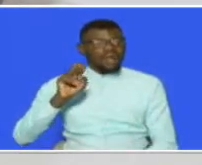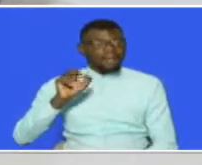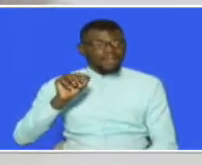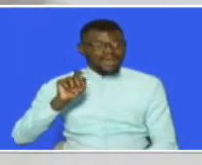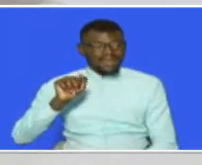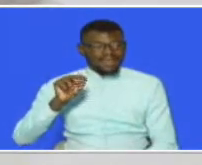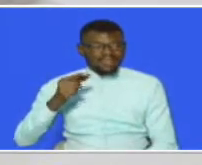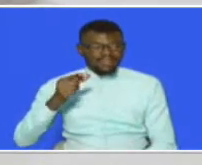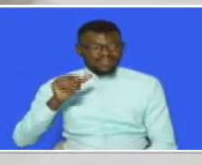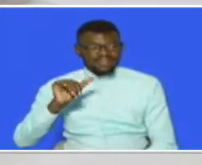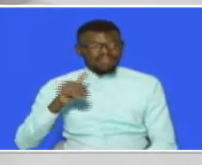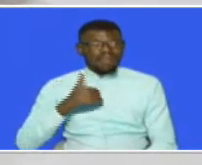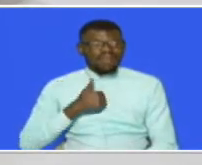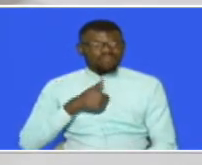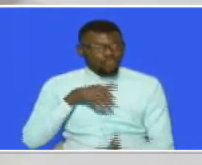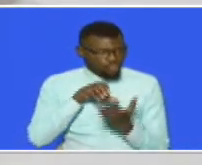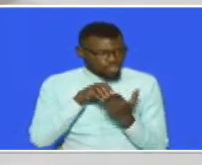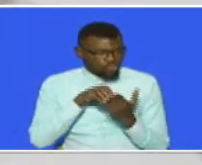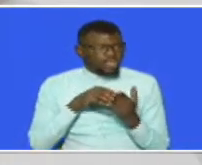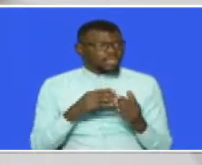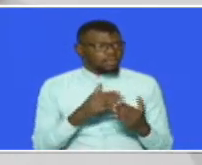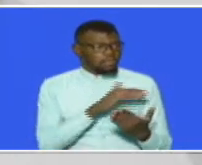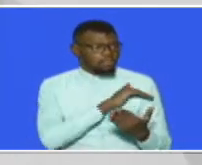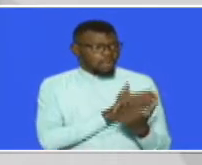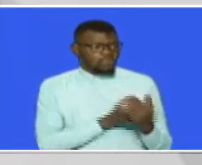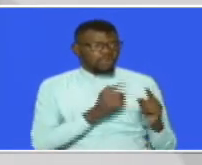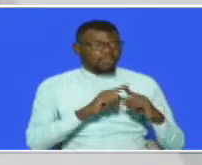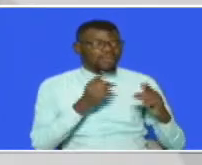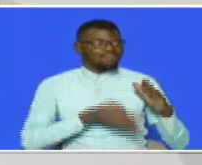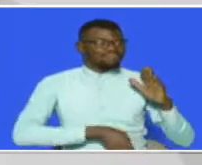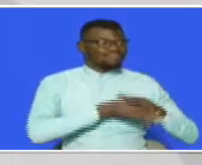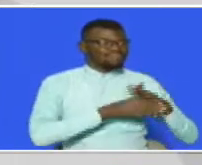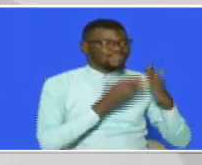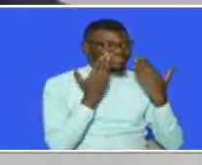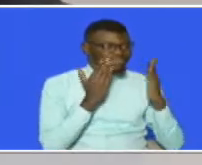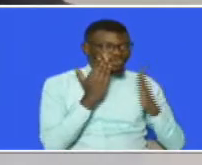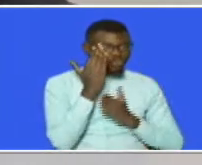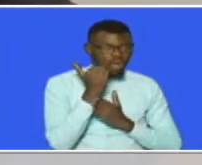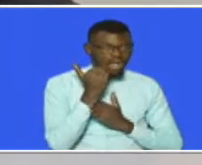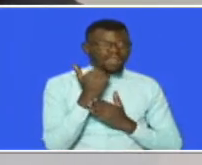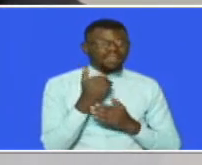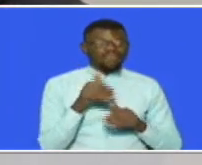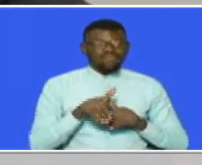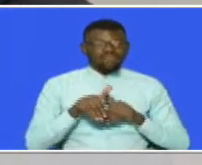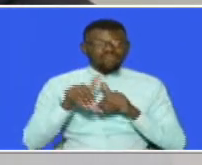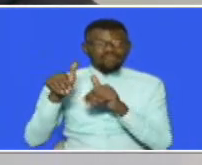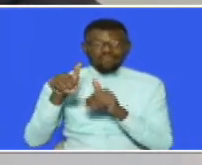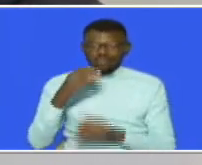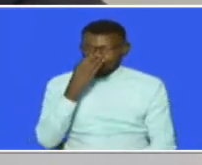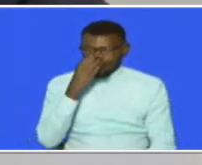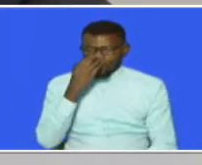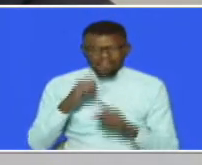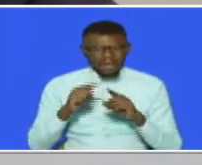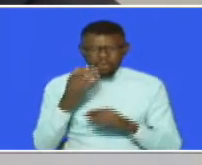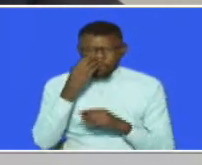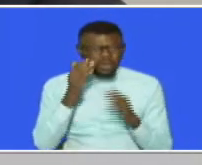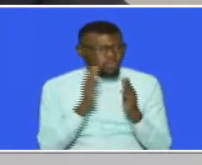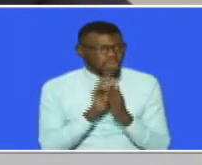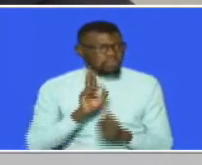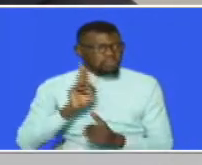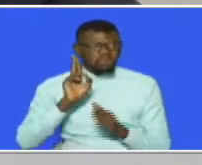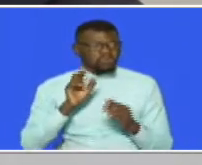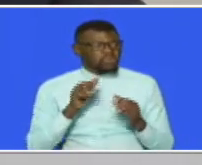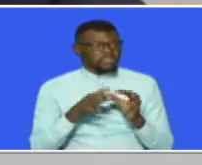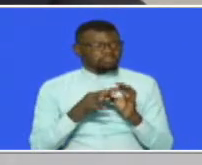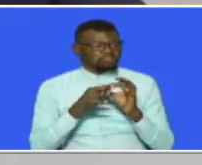powerful House leadership position to be kicked out of his association with Ruto, who has dramatically fallen out with the president.